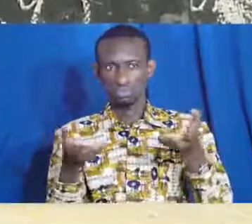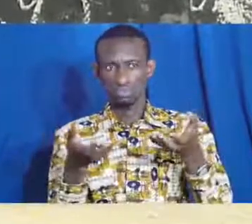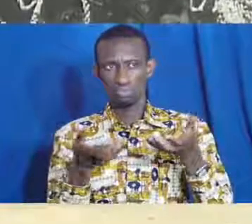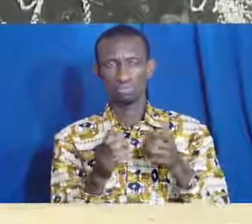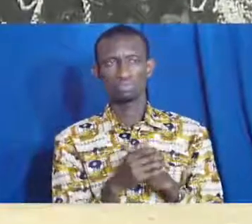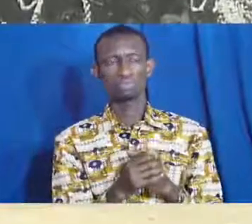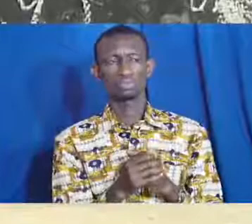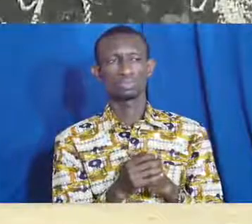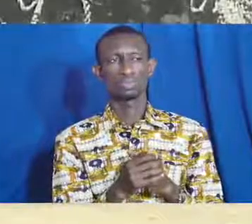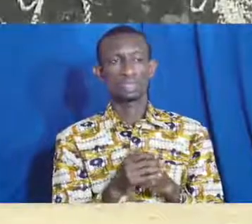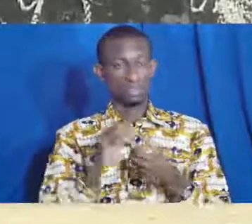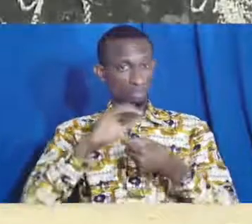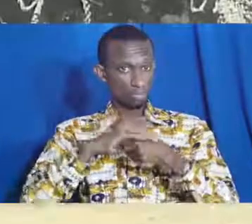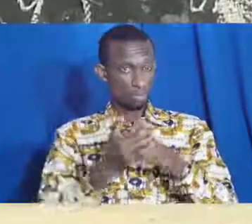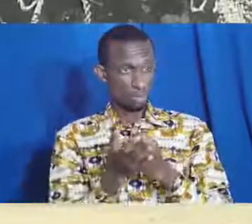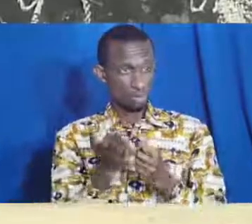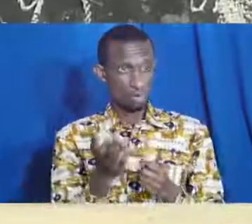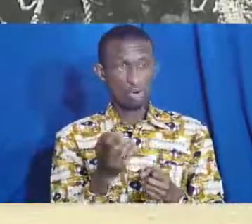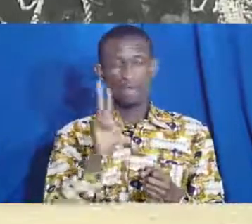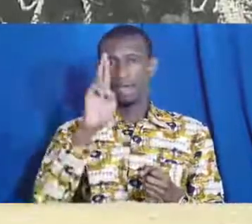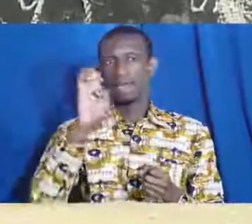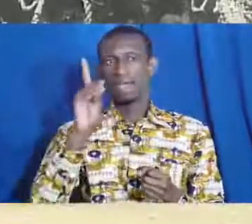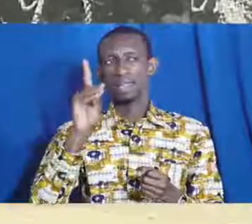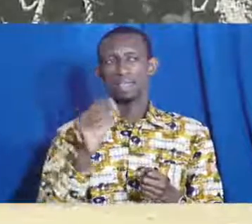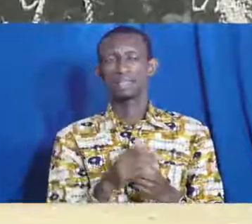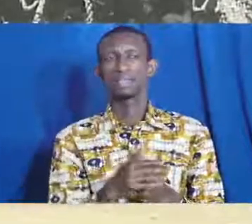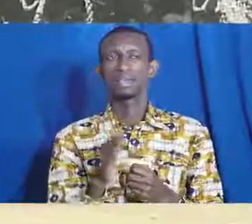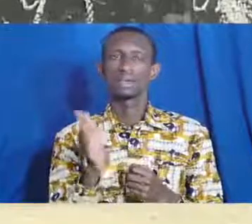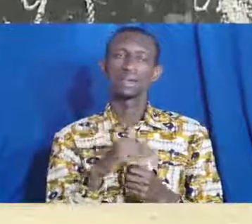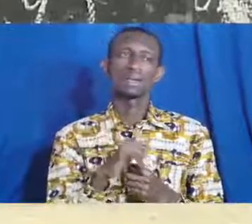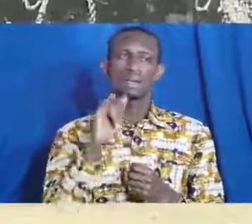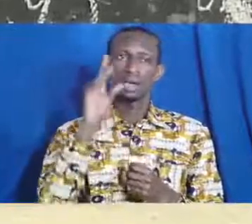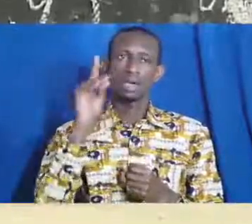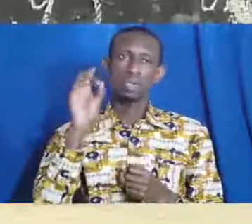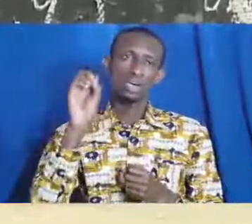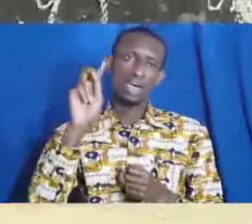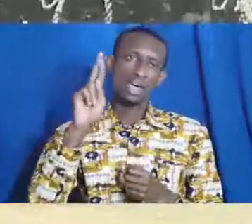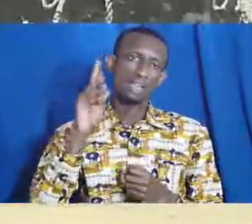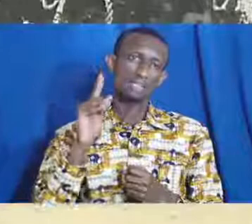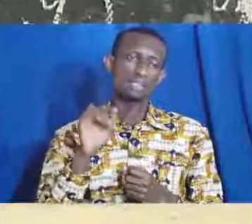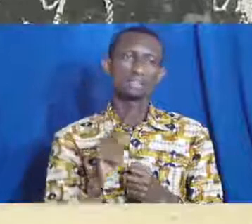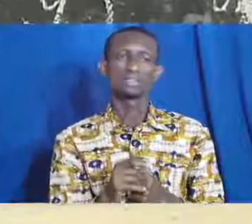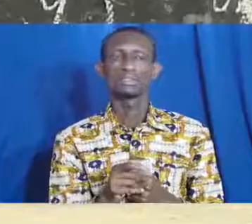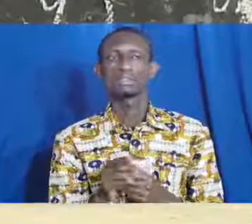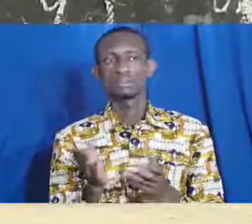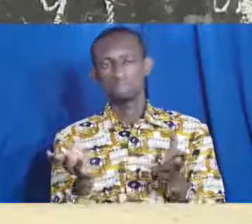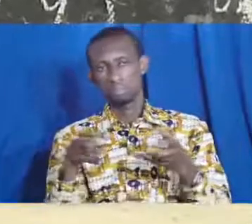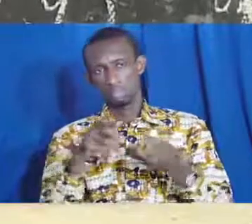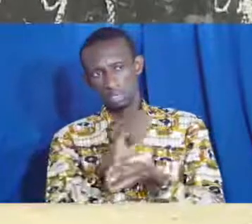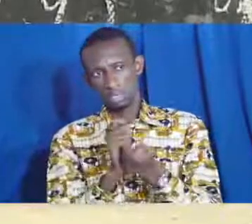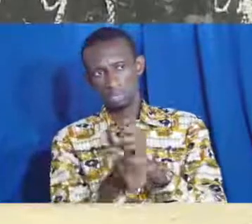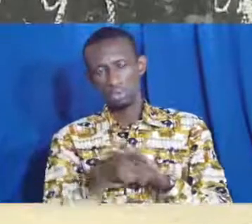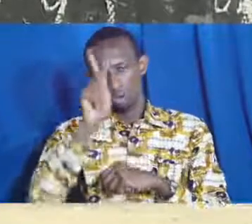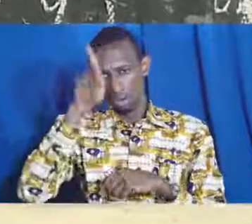ions. And then it forms lead iodide and then potassium nitrate.